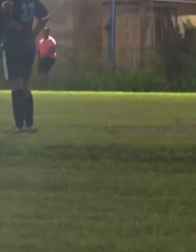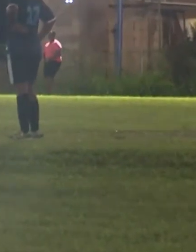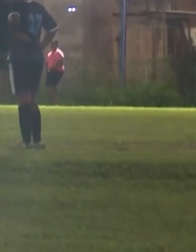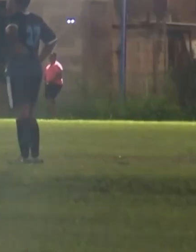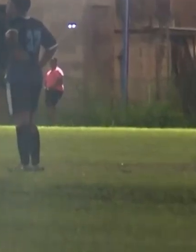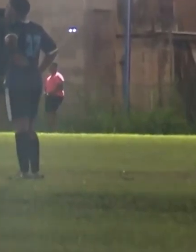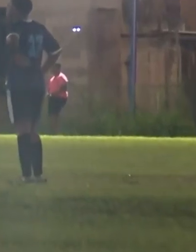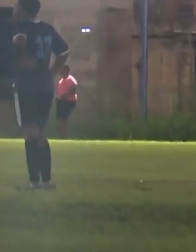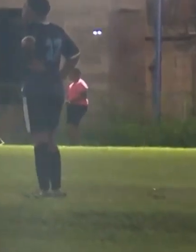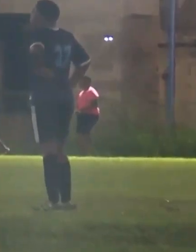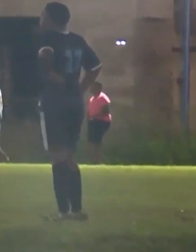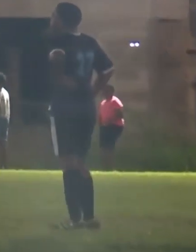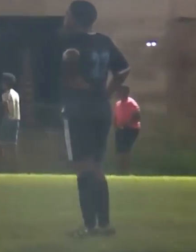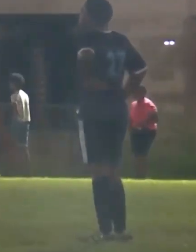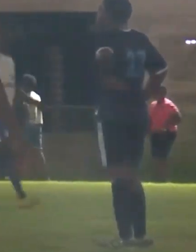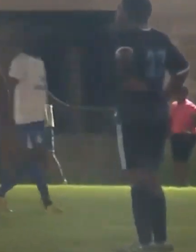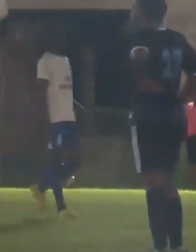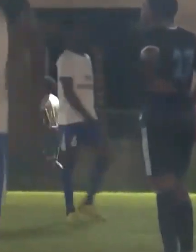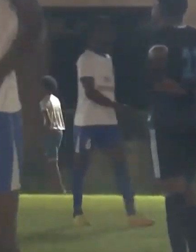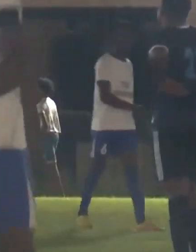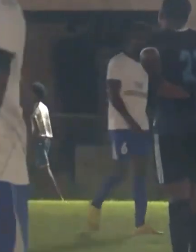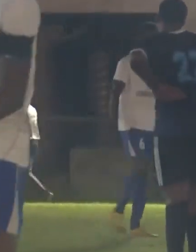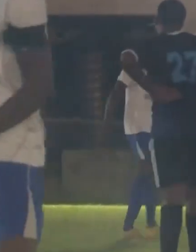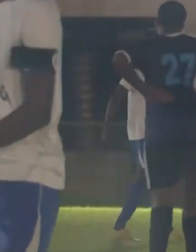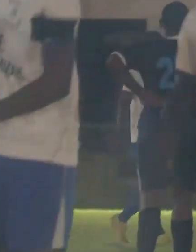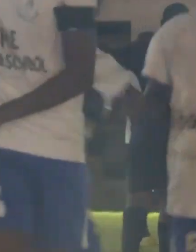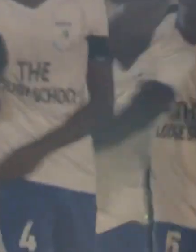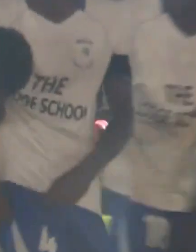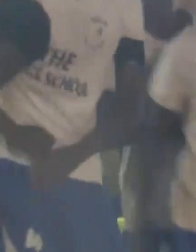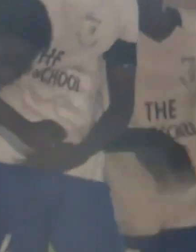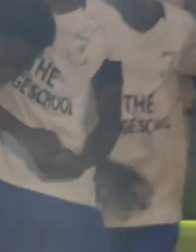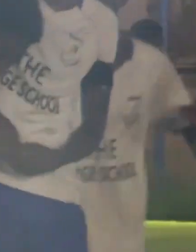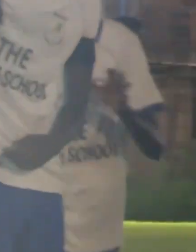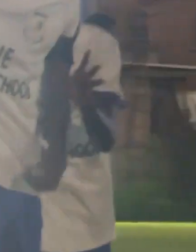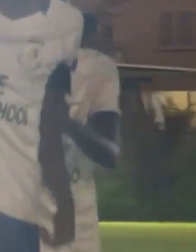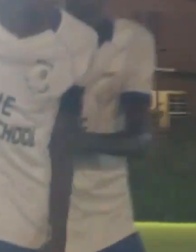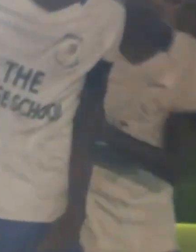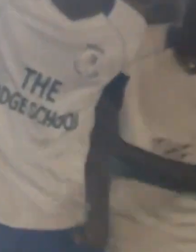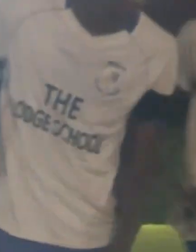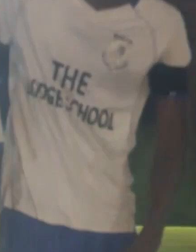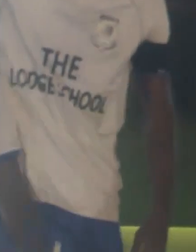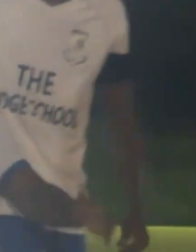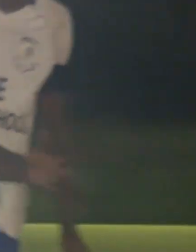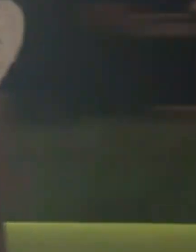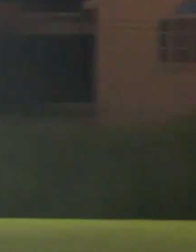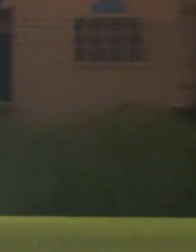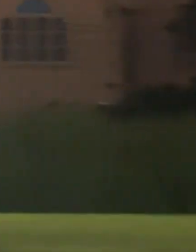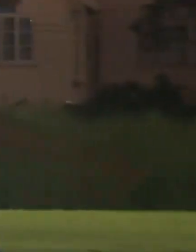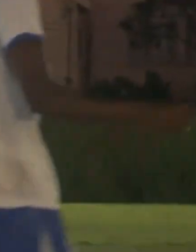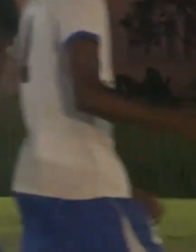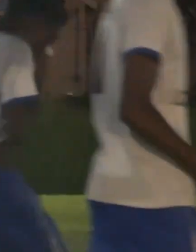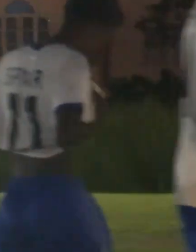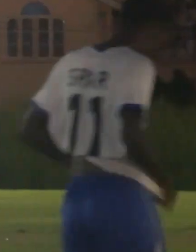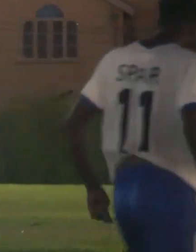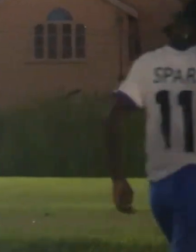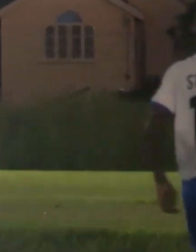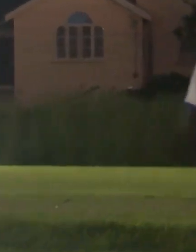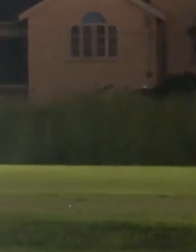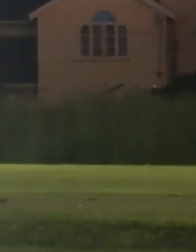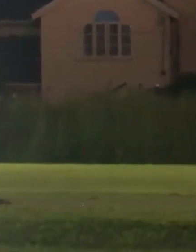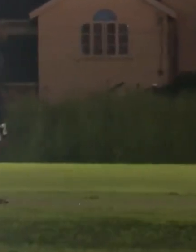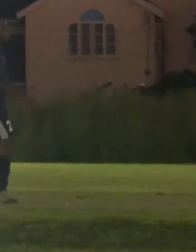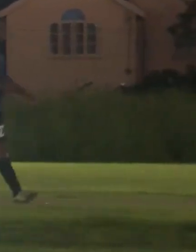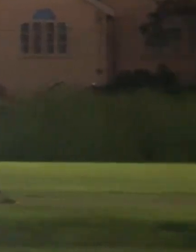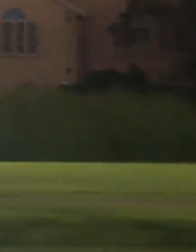interested. Lodge 1, Alexandra 0, and that was also the final score as Lodge moved to the summit of League One by 1 point ahead